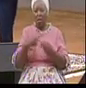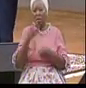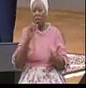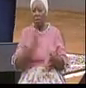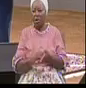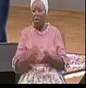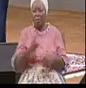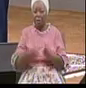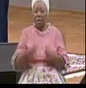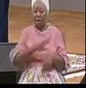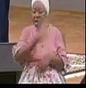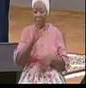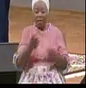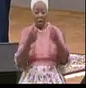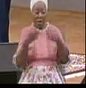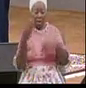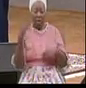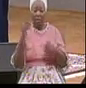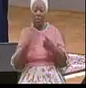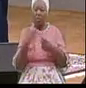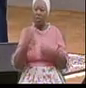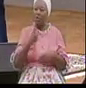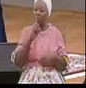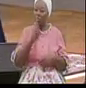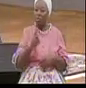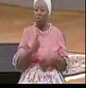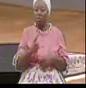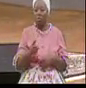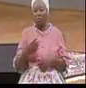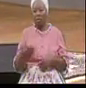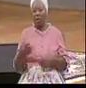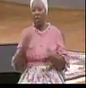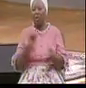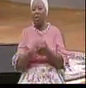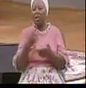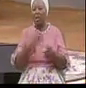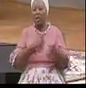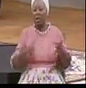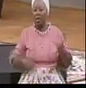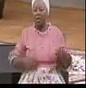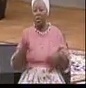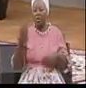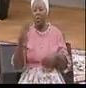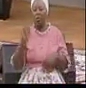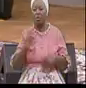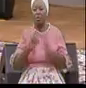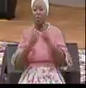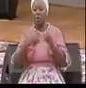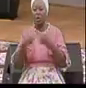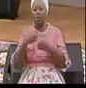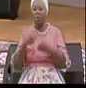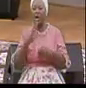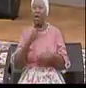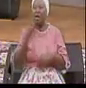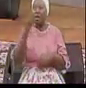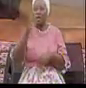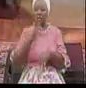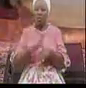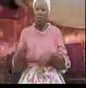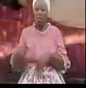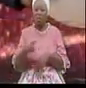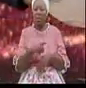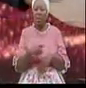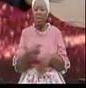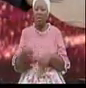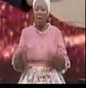never came to the real thing that the Lord was talking about. He touched them